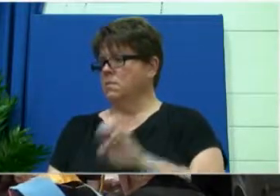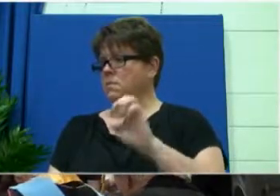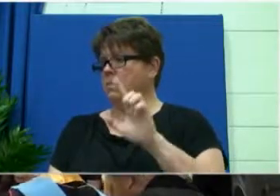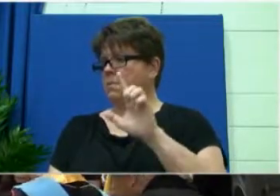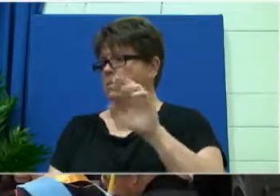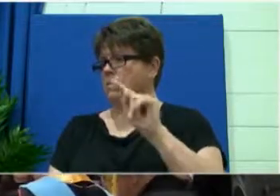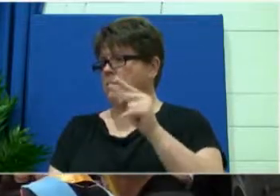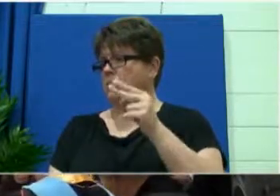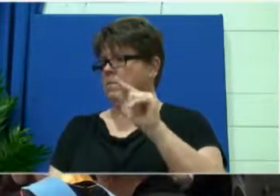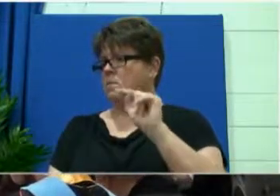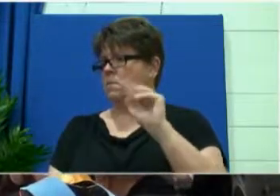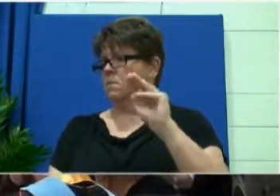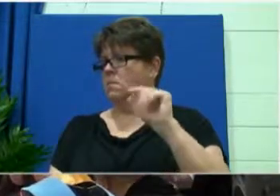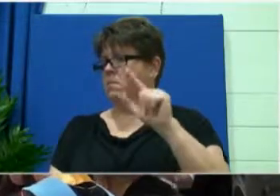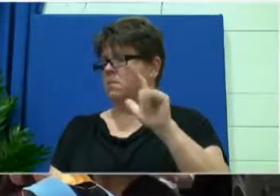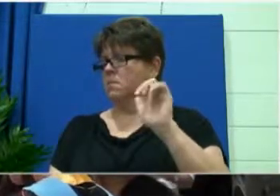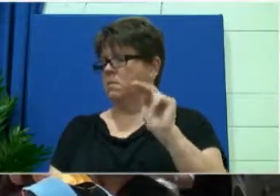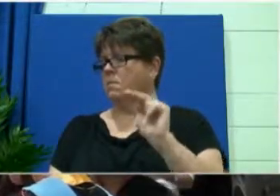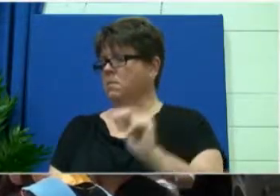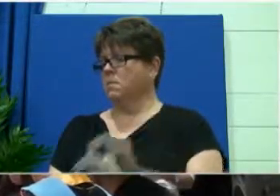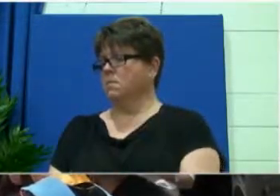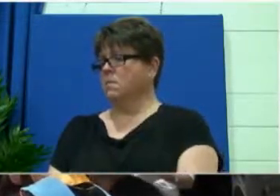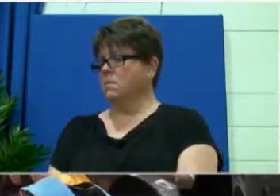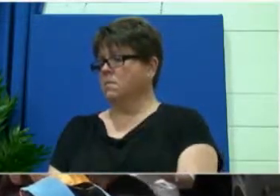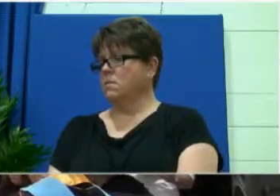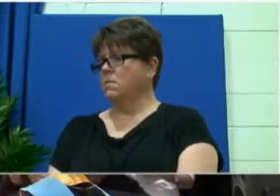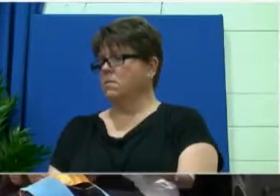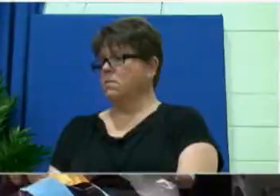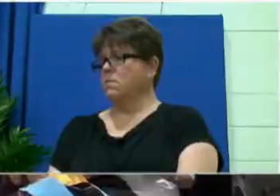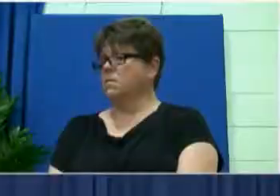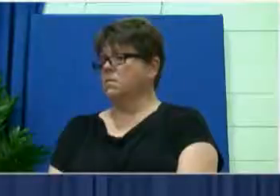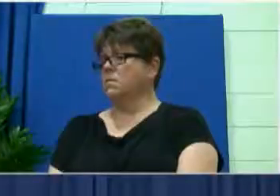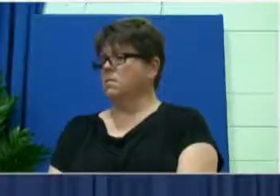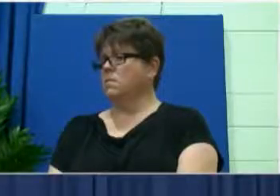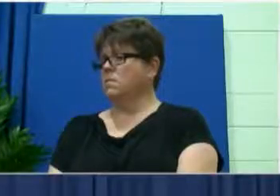Elizabeth B. Templin, Certificate in Dental Assisting.